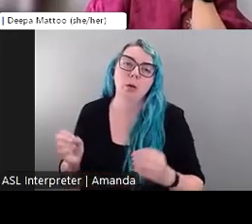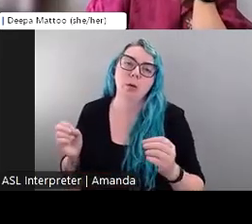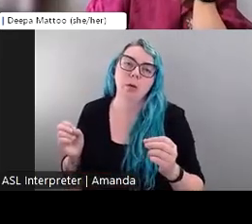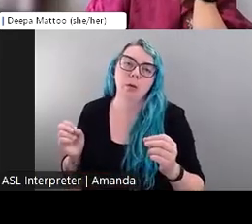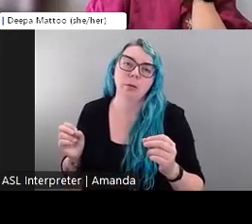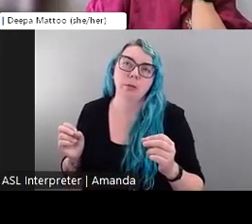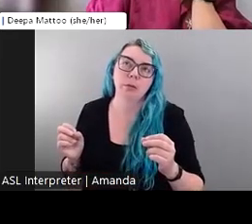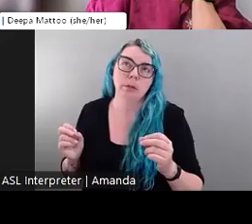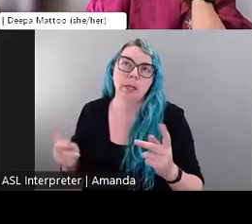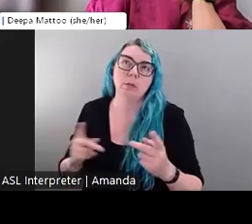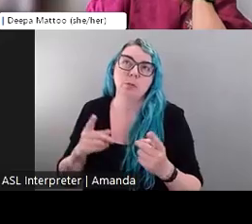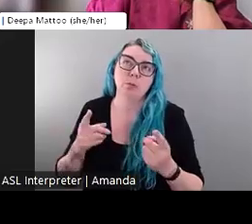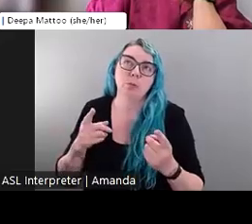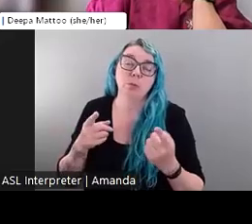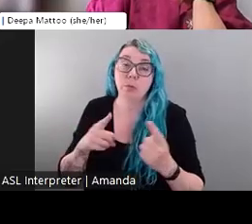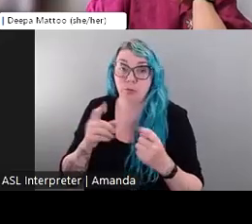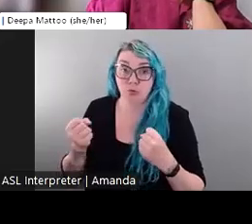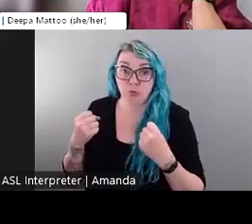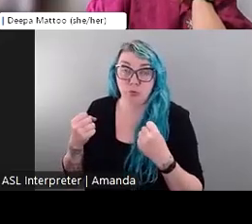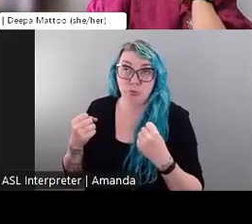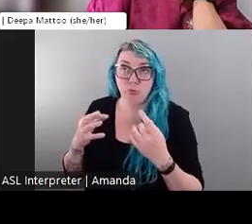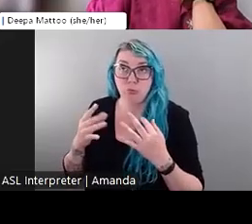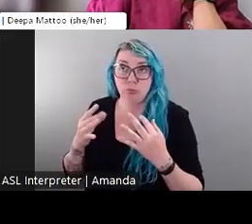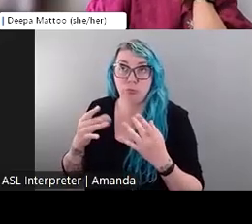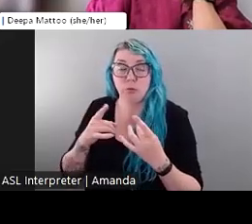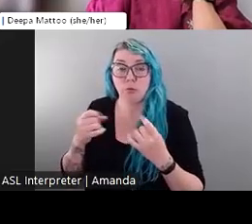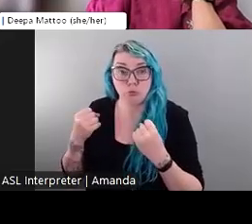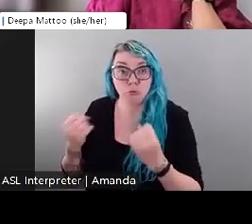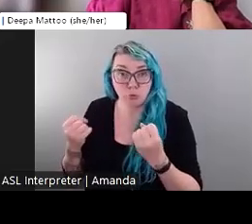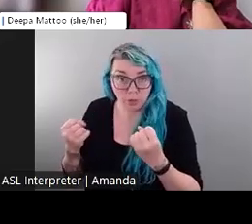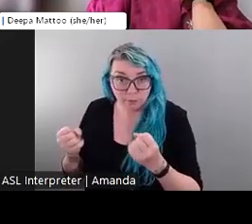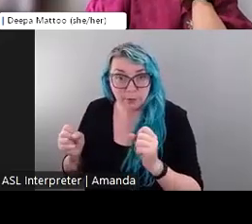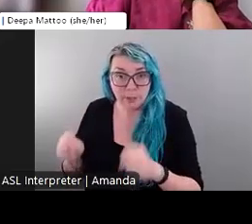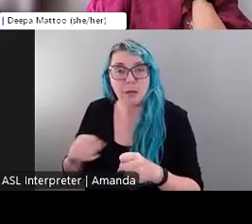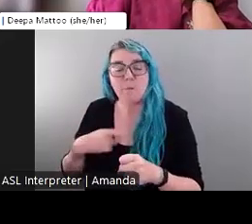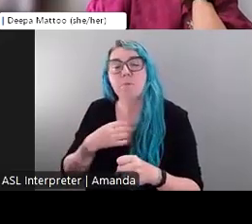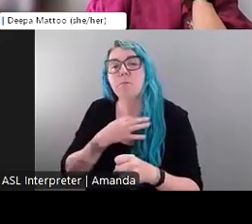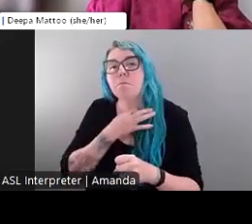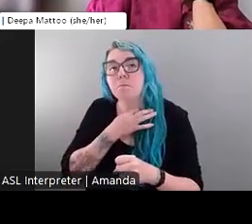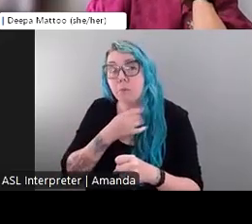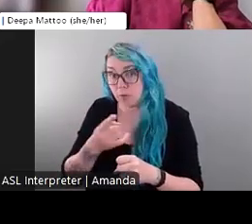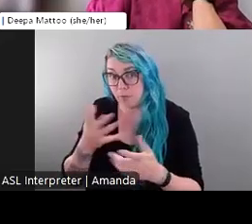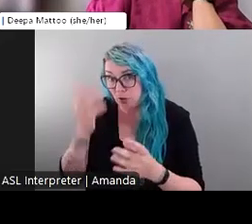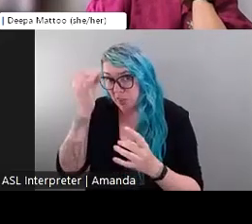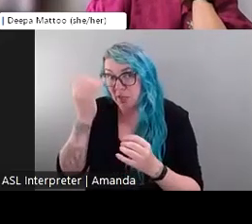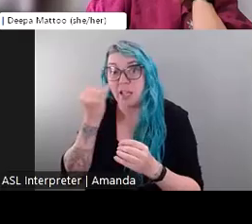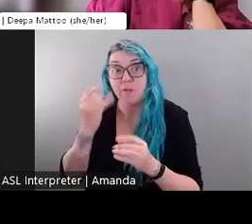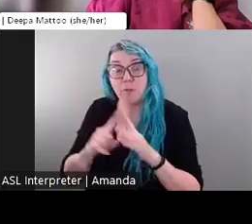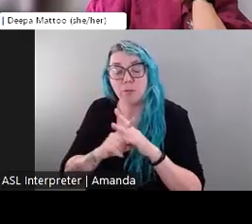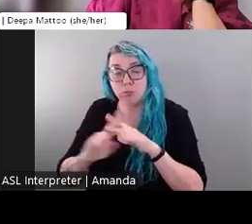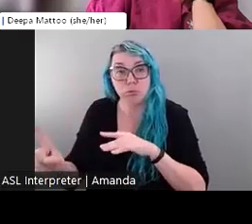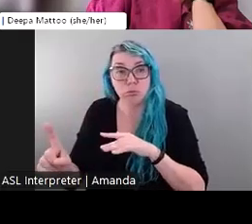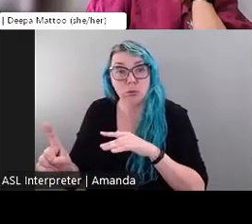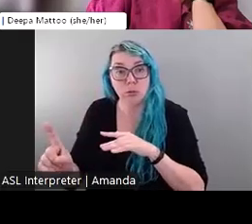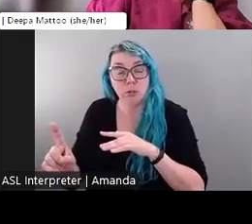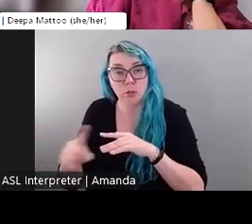drive, have you ever thought about what kind of route you would take to exit from your house if